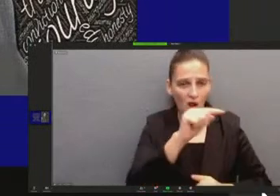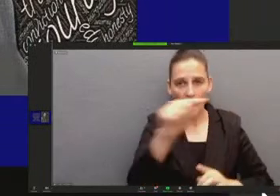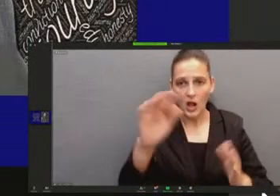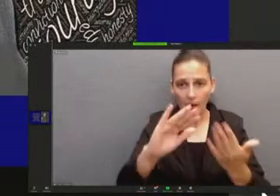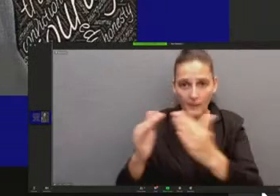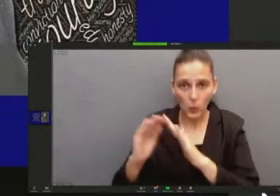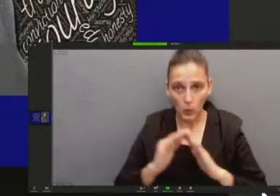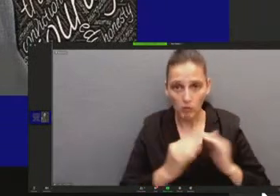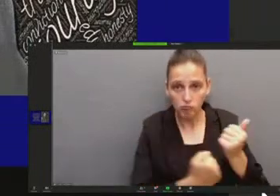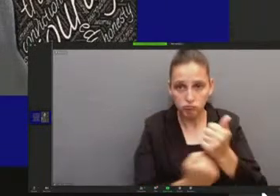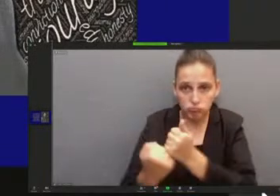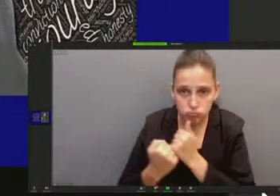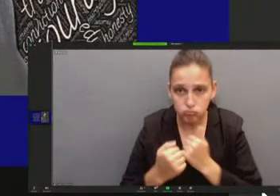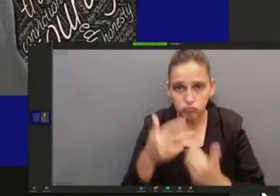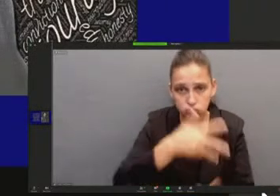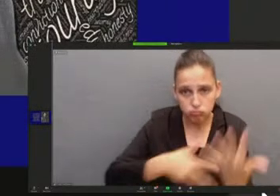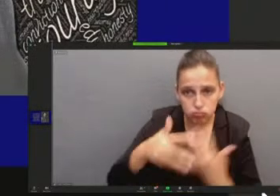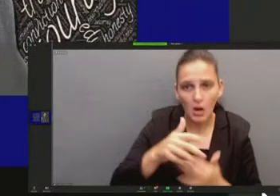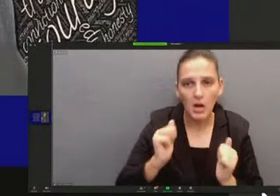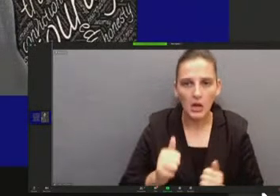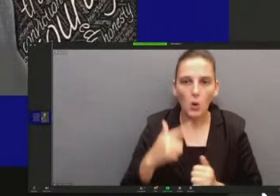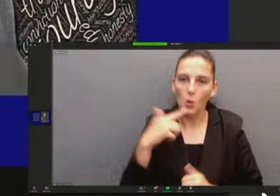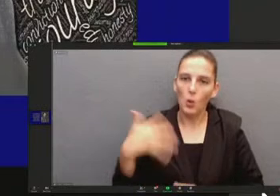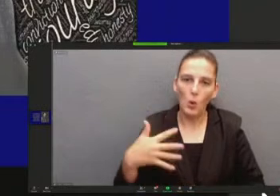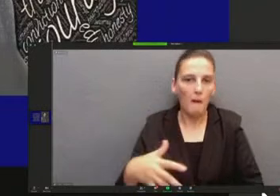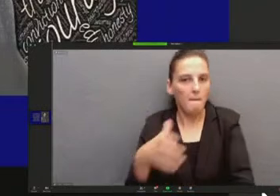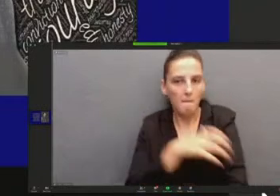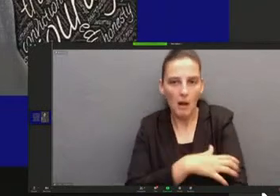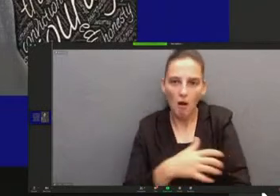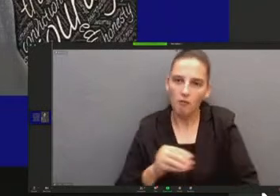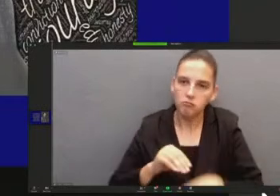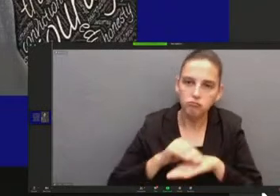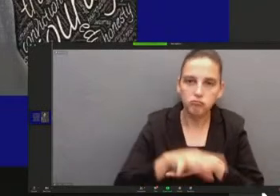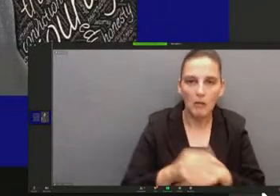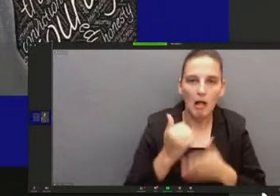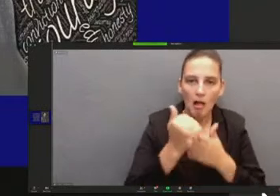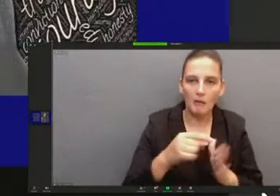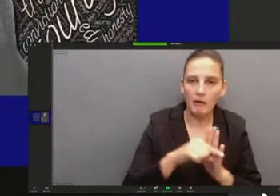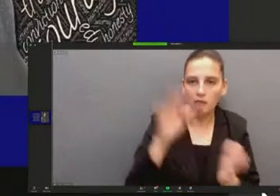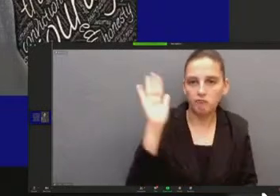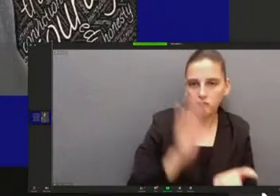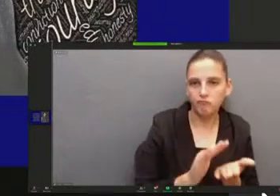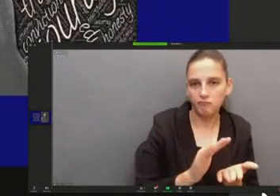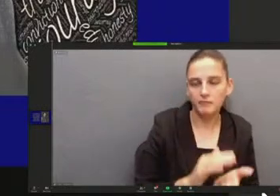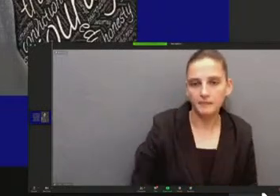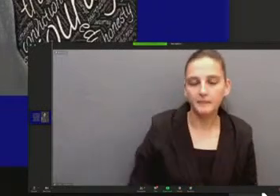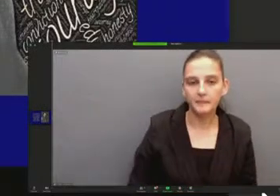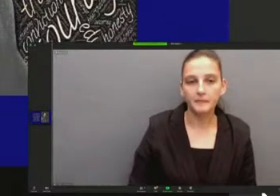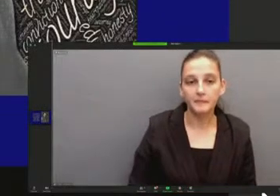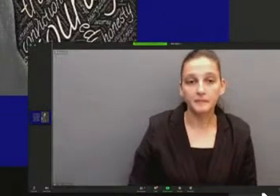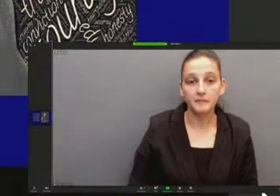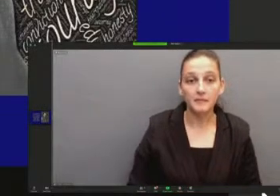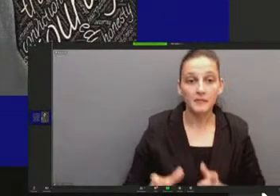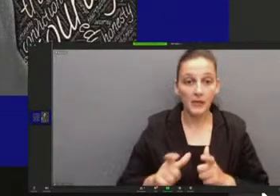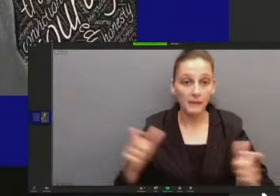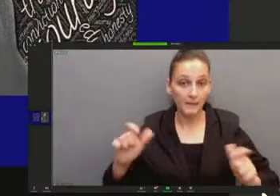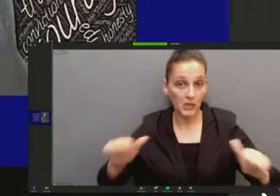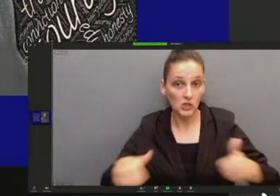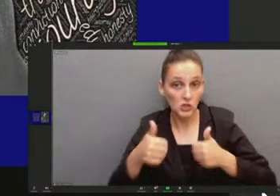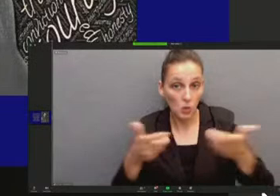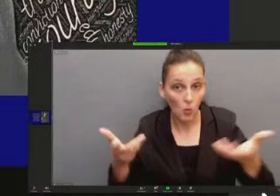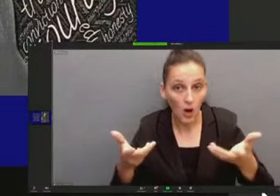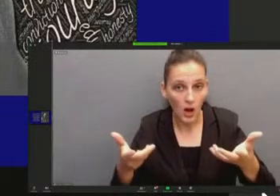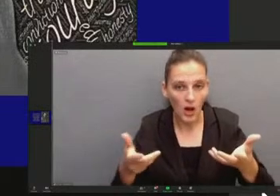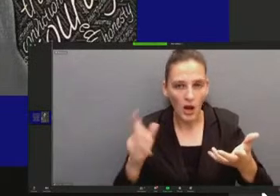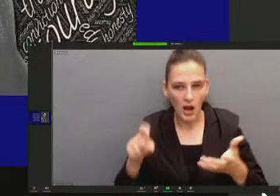have a powerful effect on reducing at least some of the negative effects. The bigger challenge I think we face is identifying